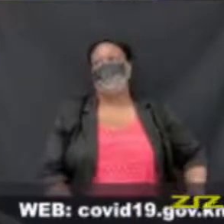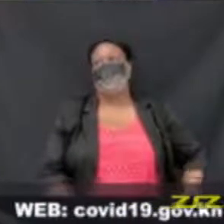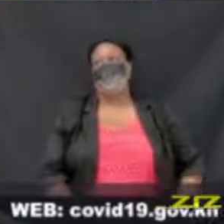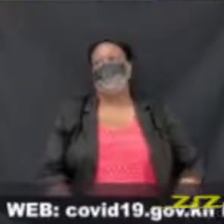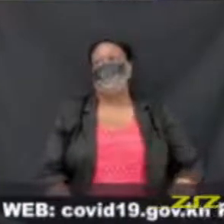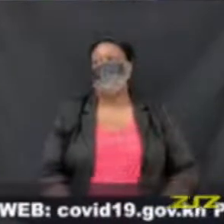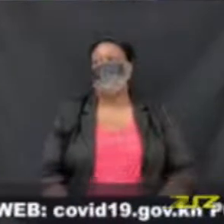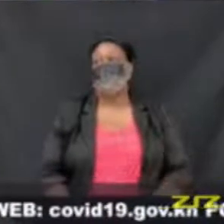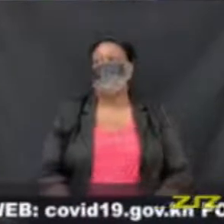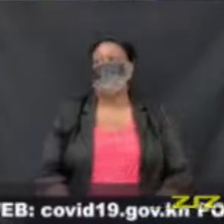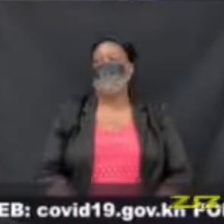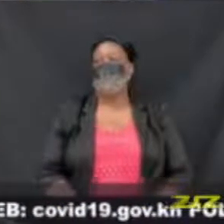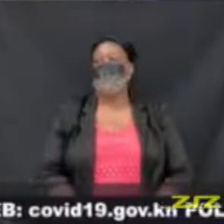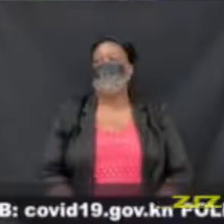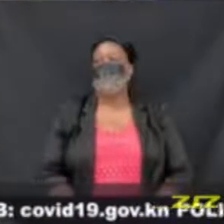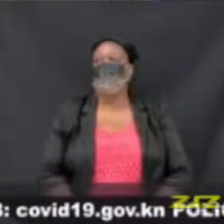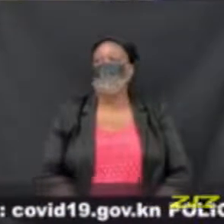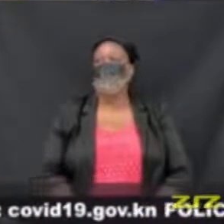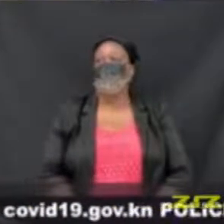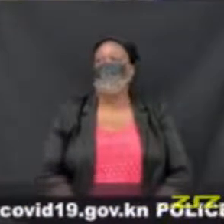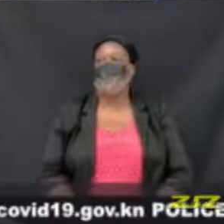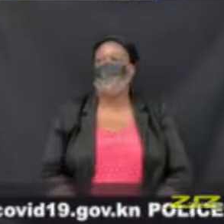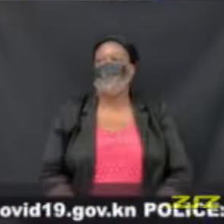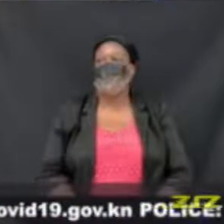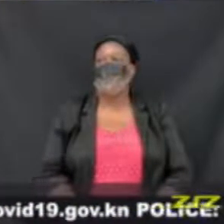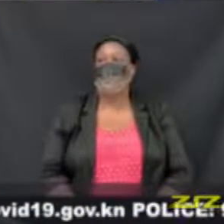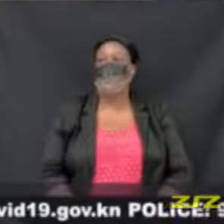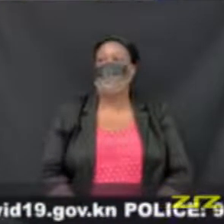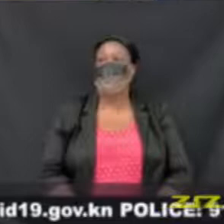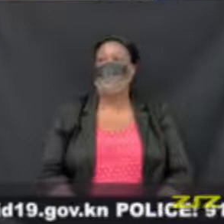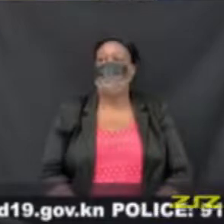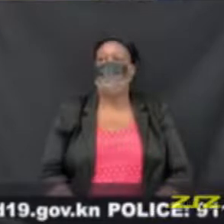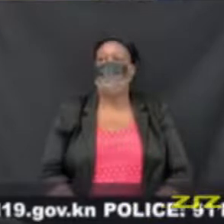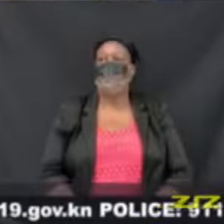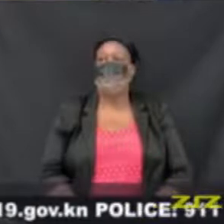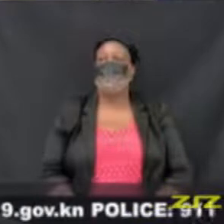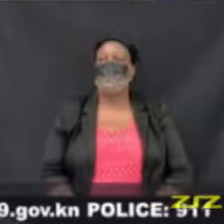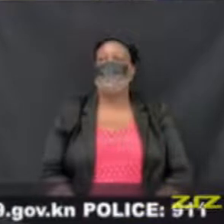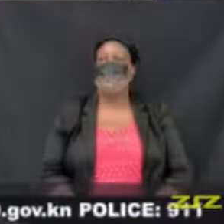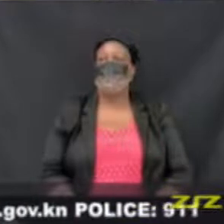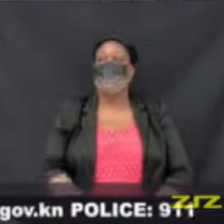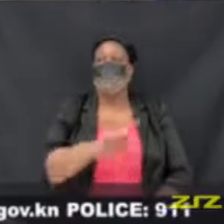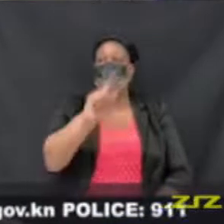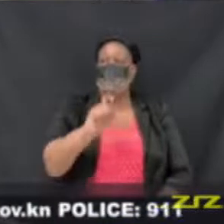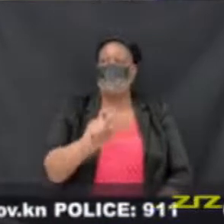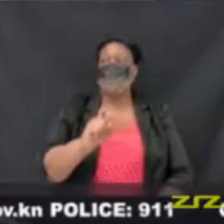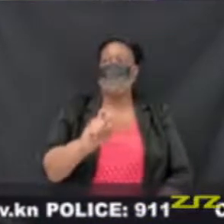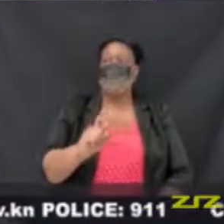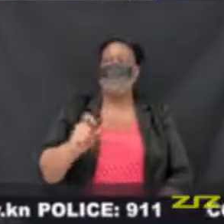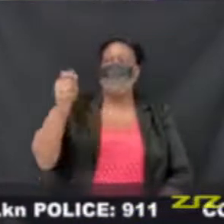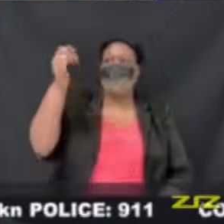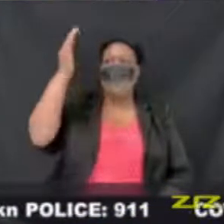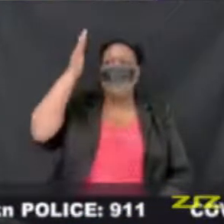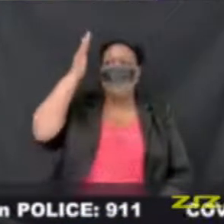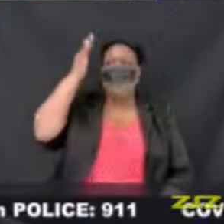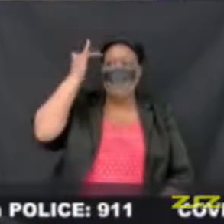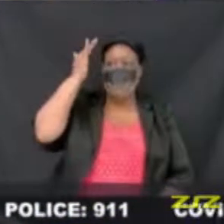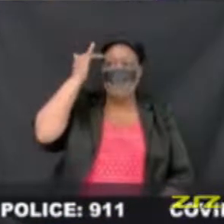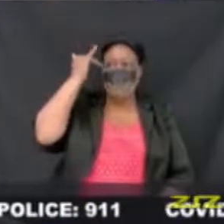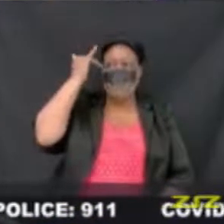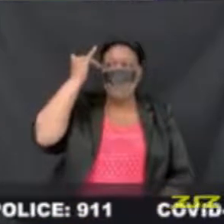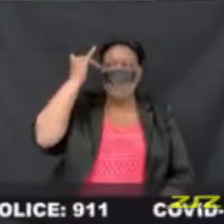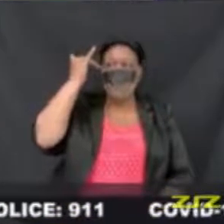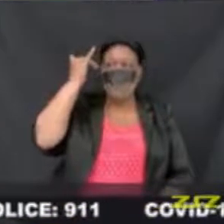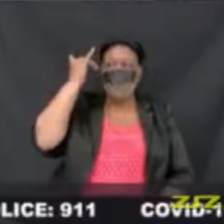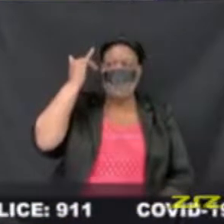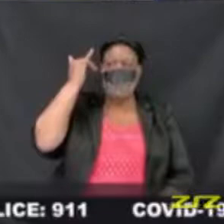I believe this question is for, okay, let me read the question. Why is it a vaccinated patron cannot visit the